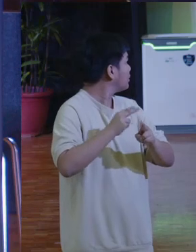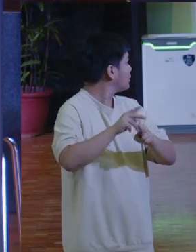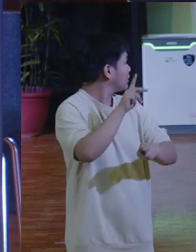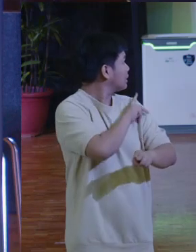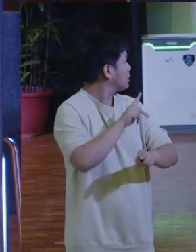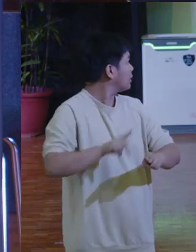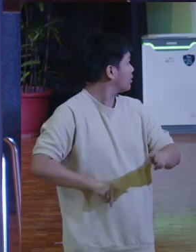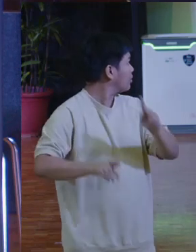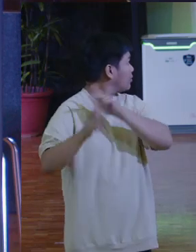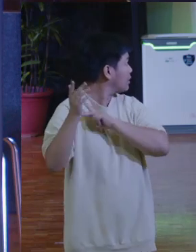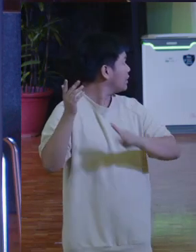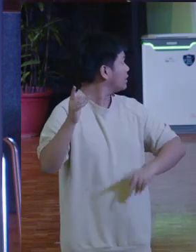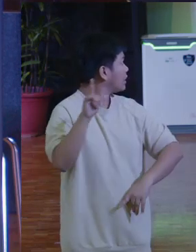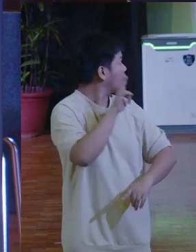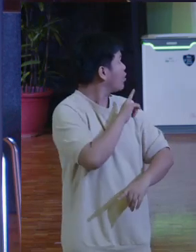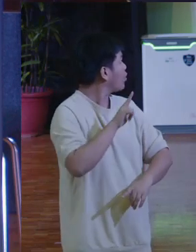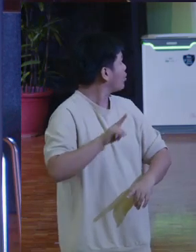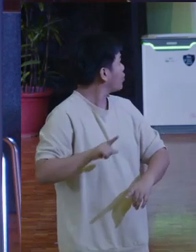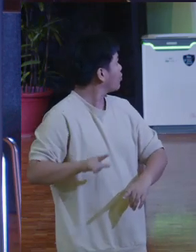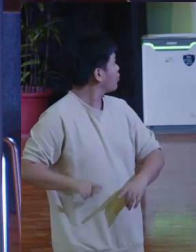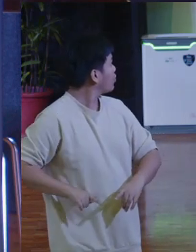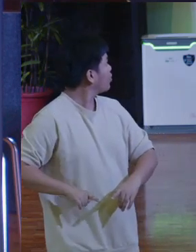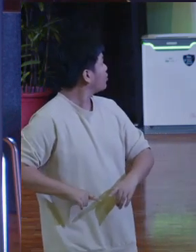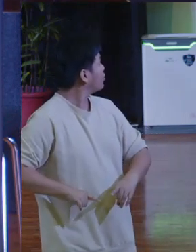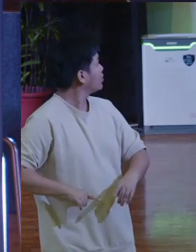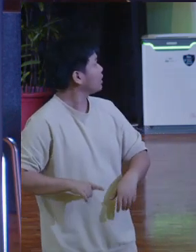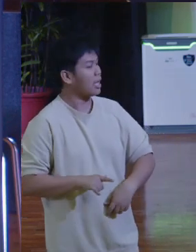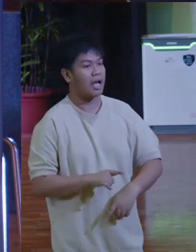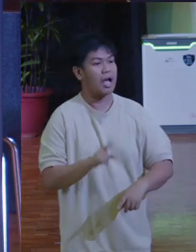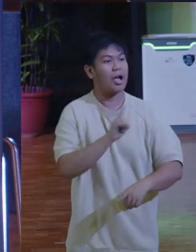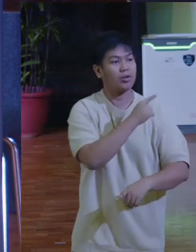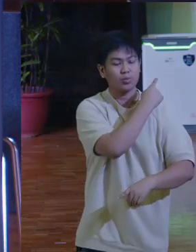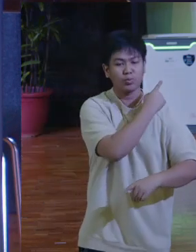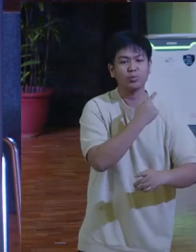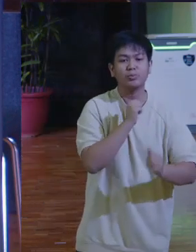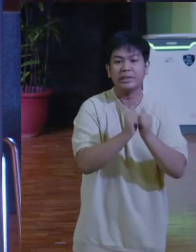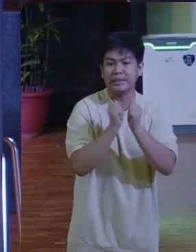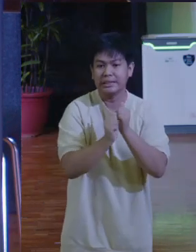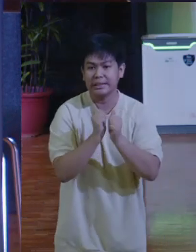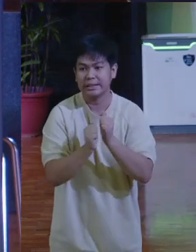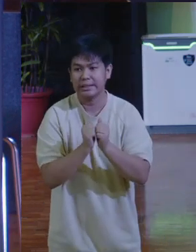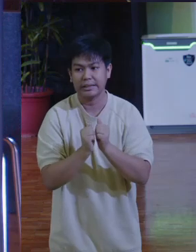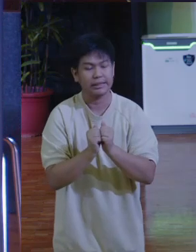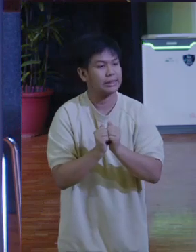name written, King of Kings and Lord of Lords."